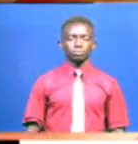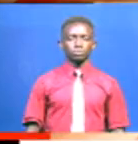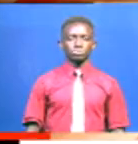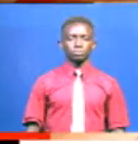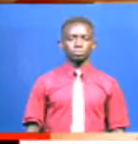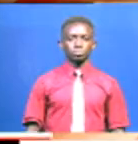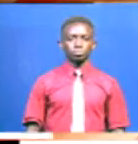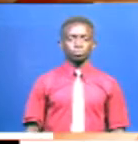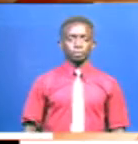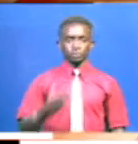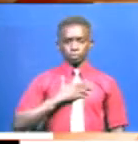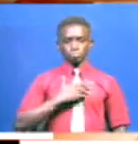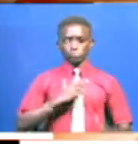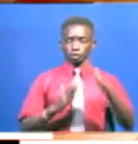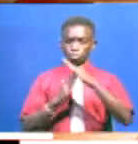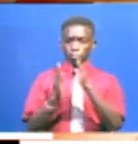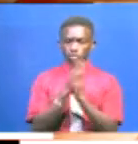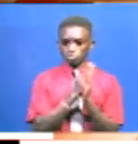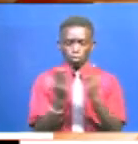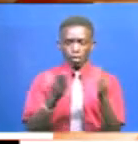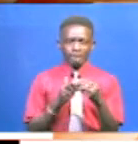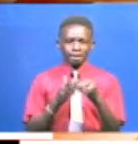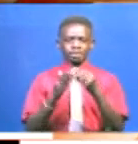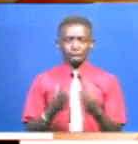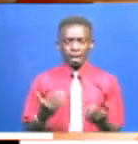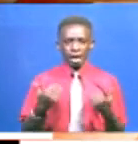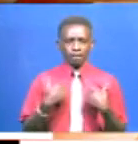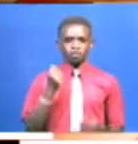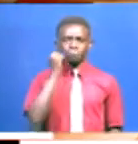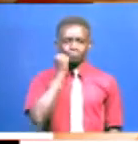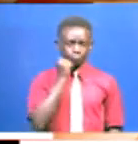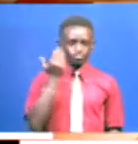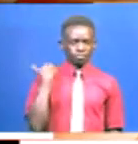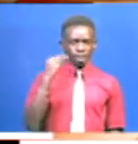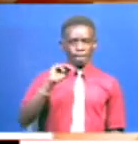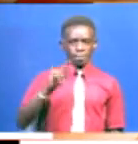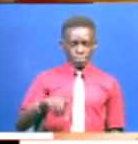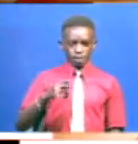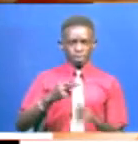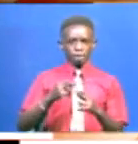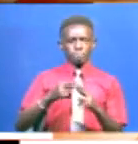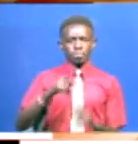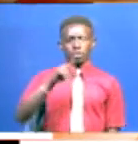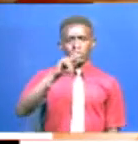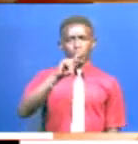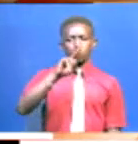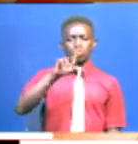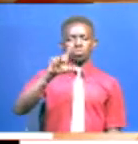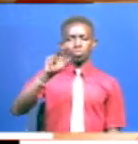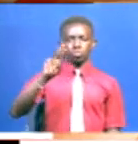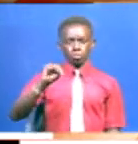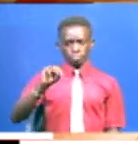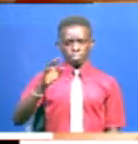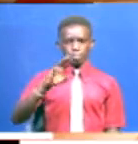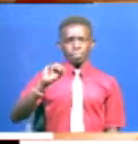To our top story, where leaders have mourned the late Banisa Member of Parliament Kulow Maalim Hassan as a dedicated public